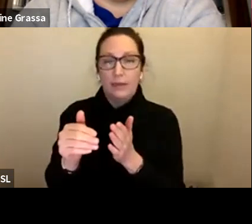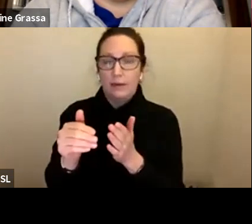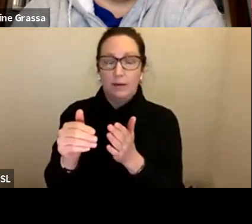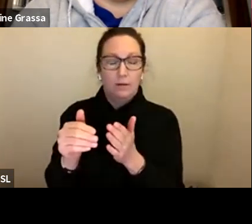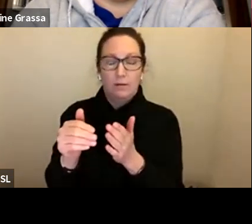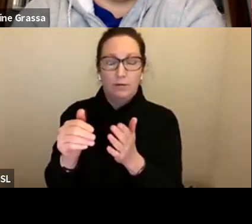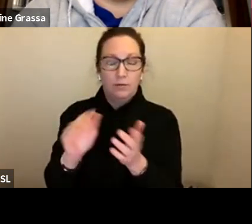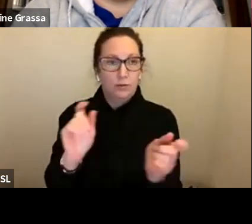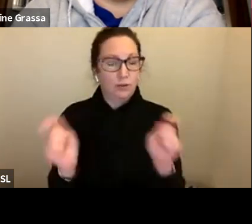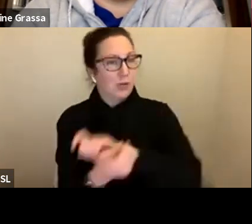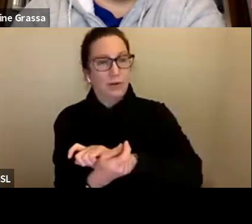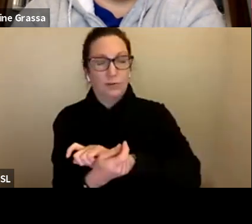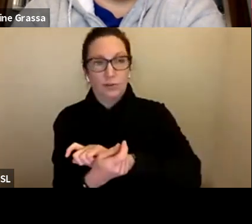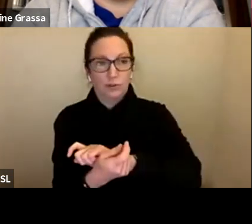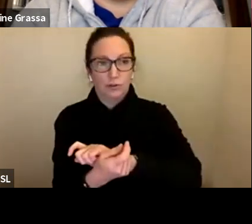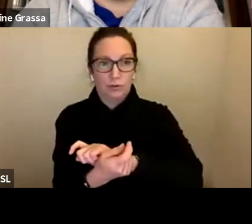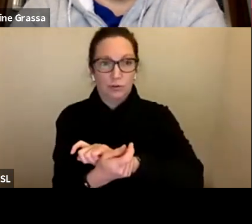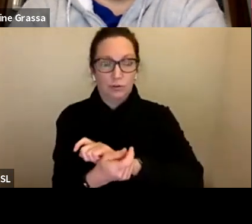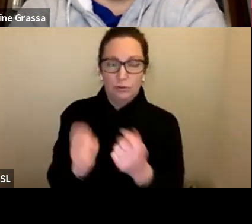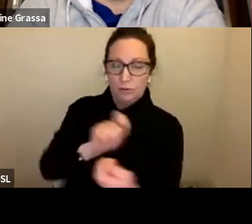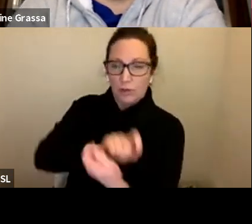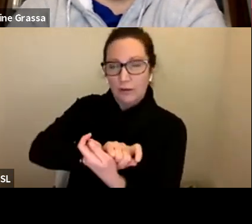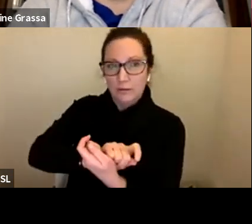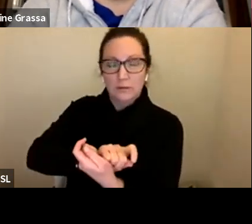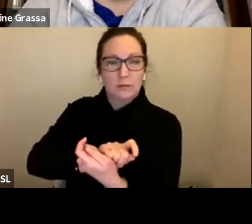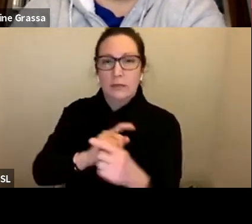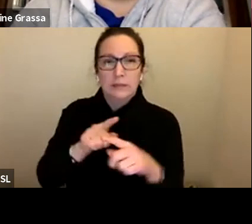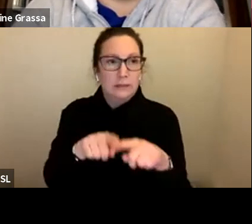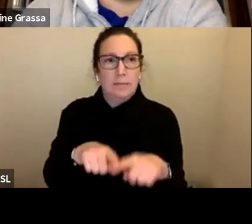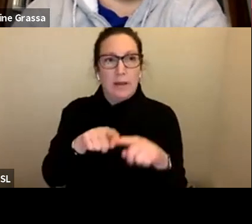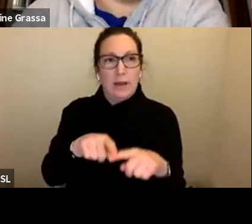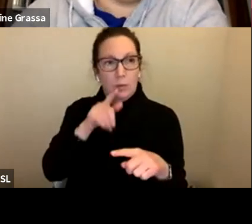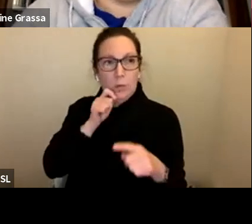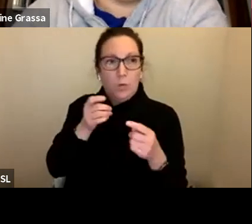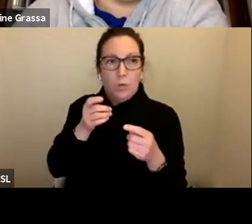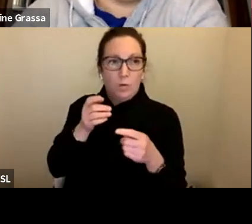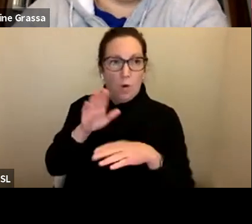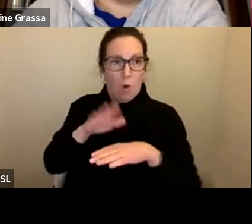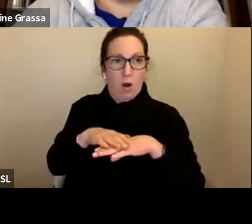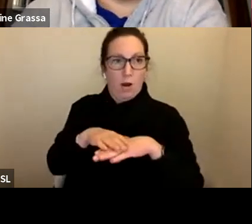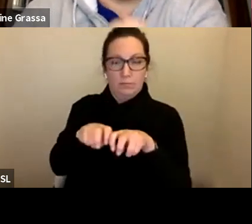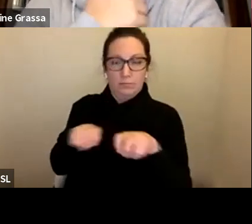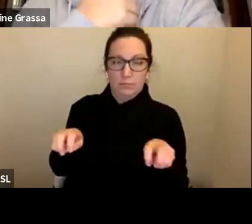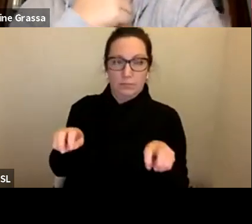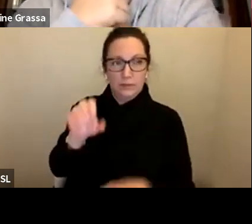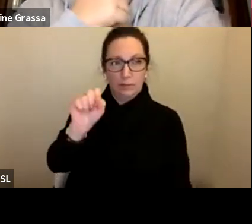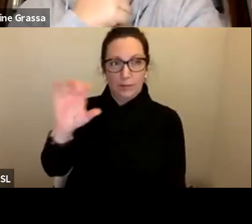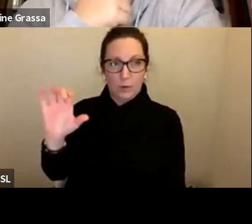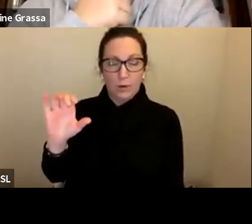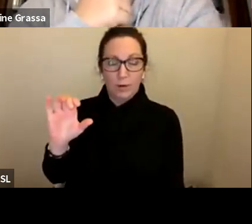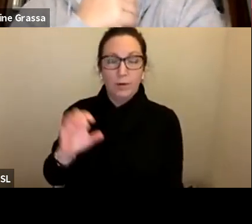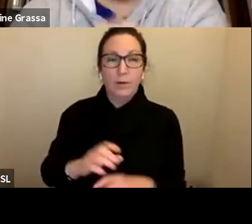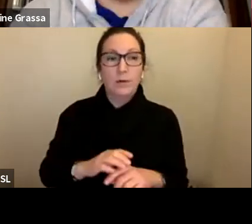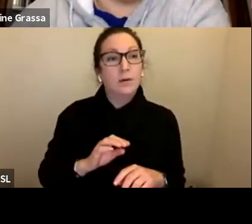move backwards and forwards depending on who might be sitting on it. But what Justice